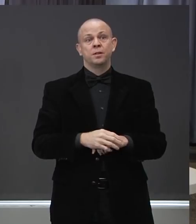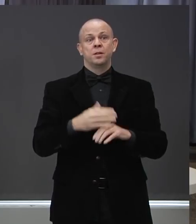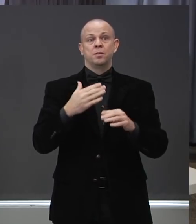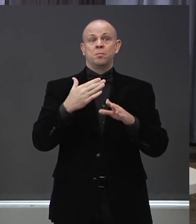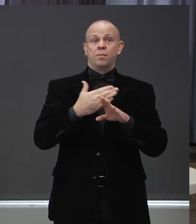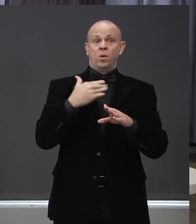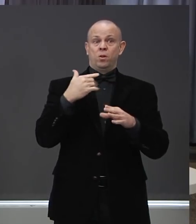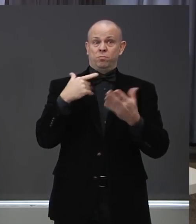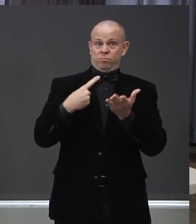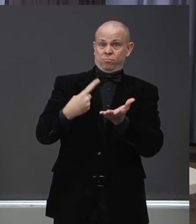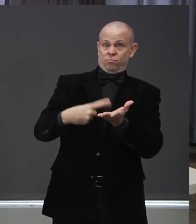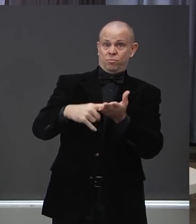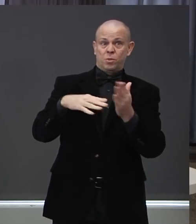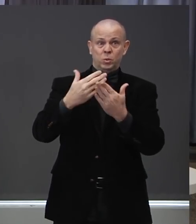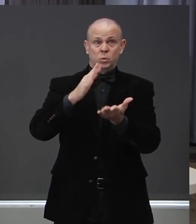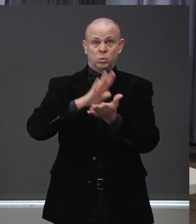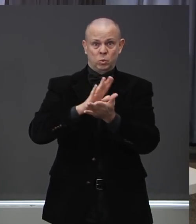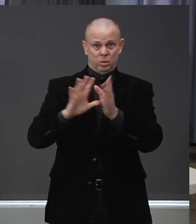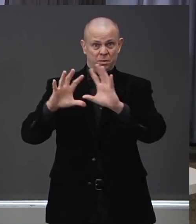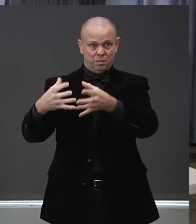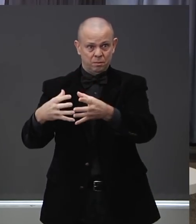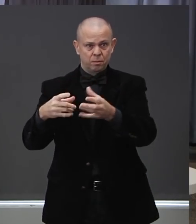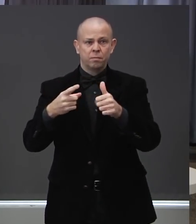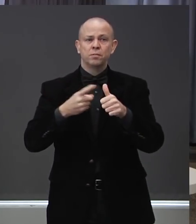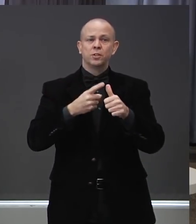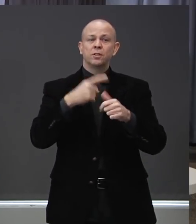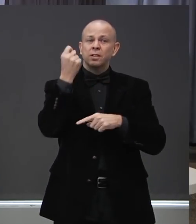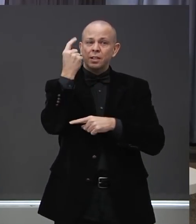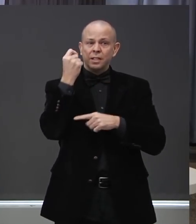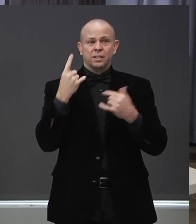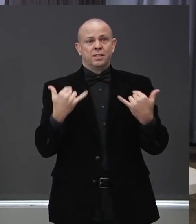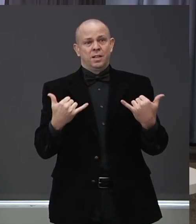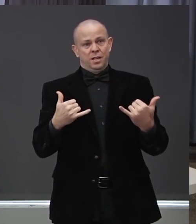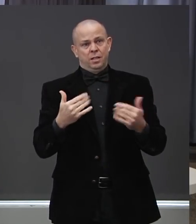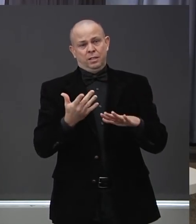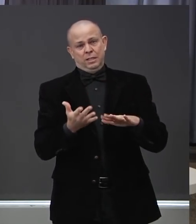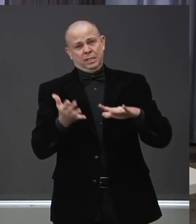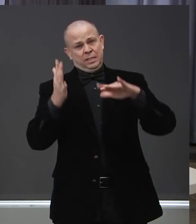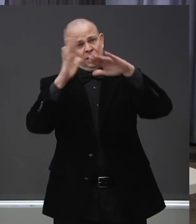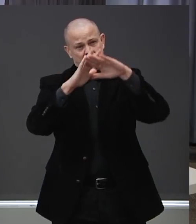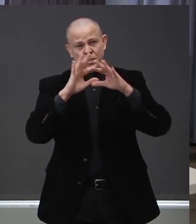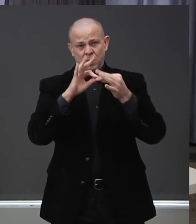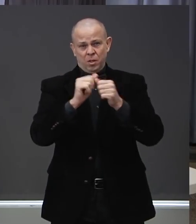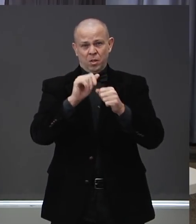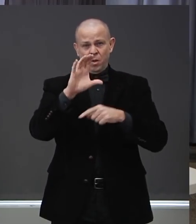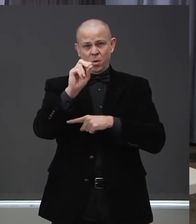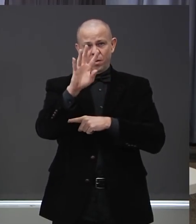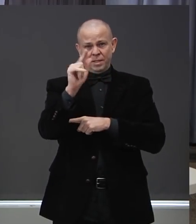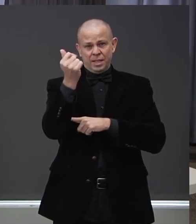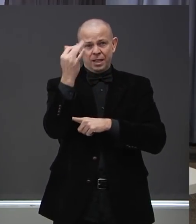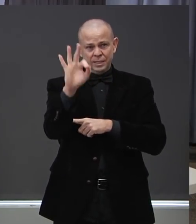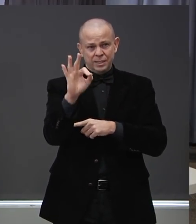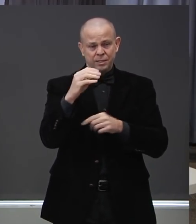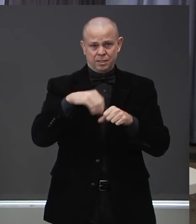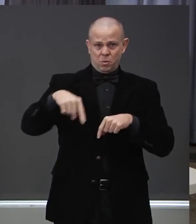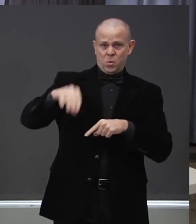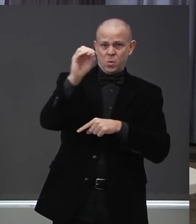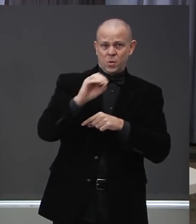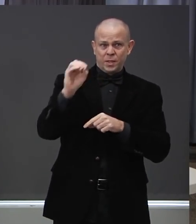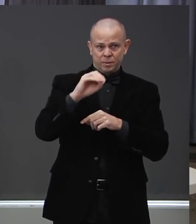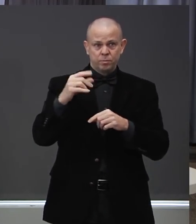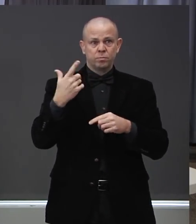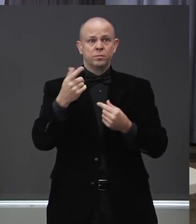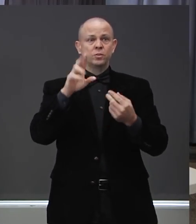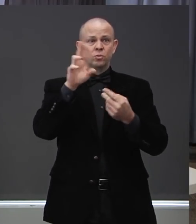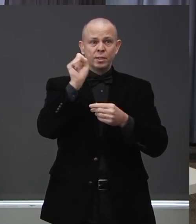schools, I want to acknowledge the rising trend in COVID-19 cases that we're seeing in Oregon, the United States, and around the